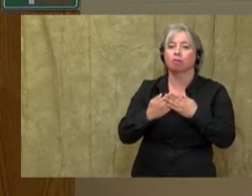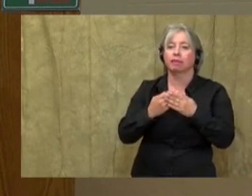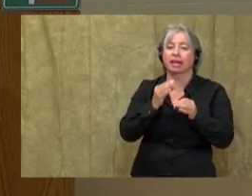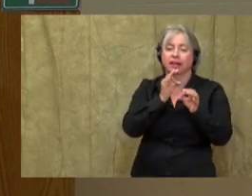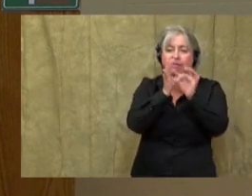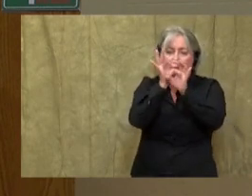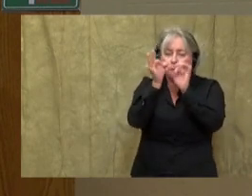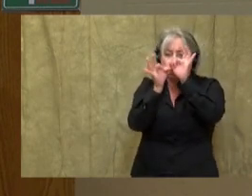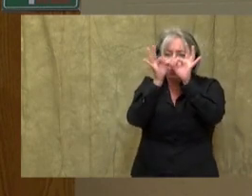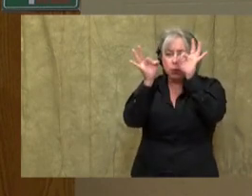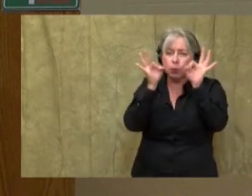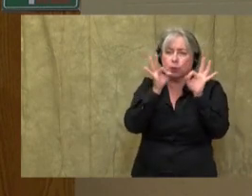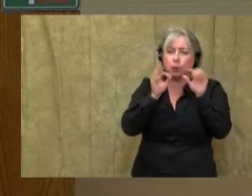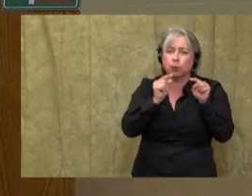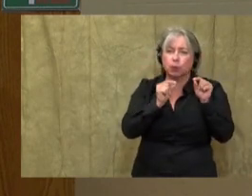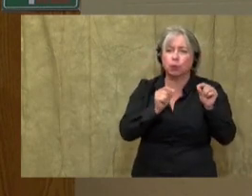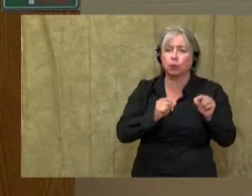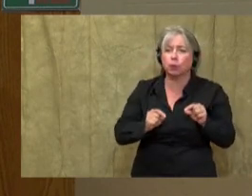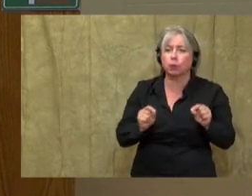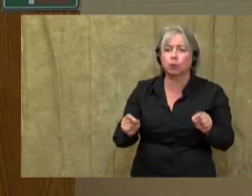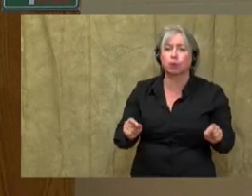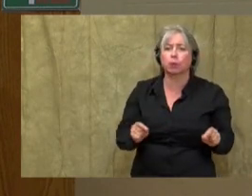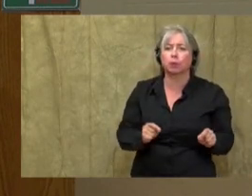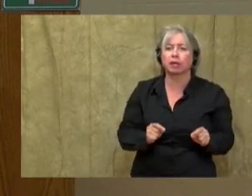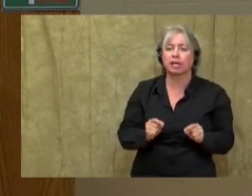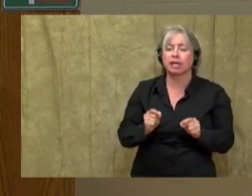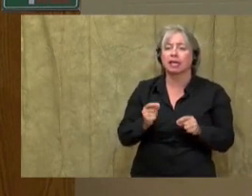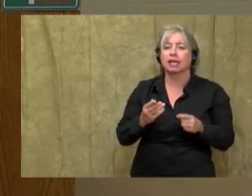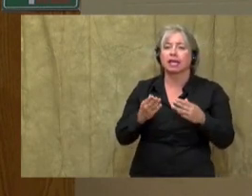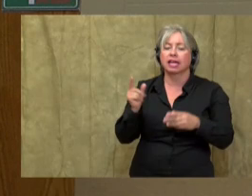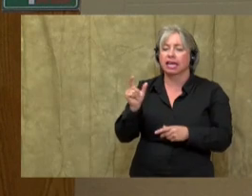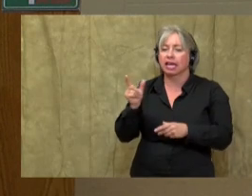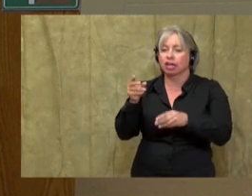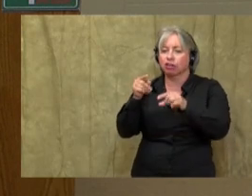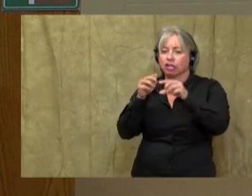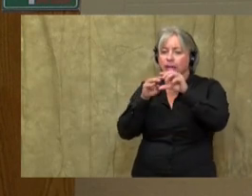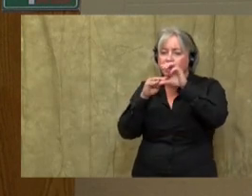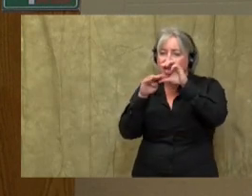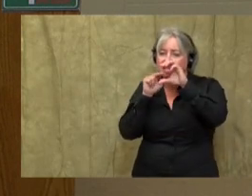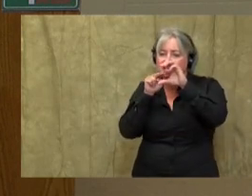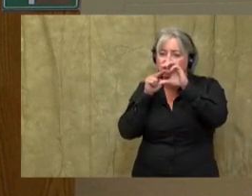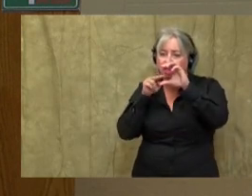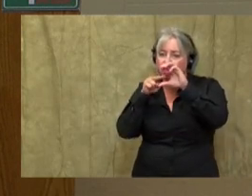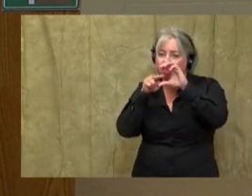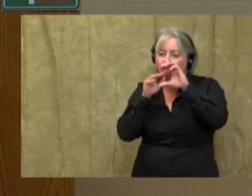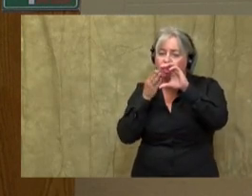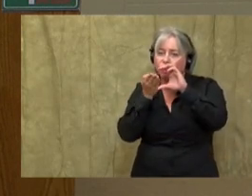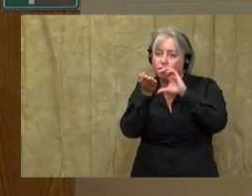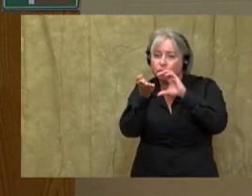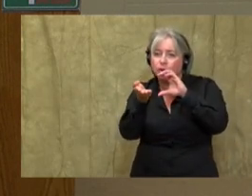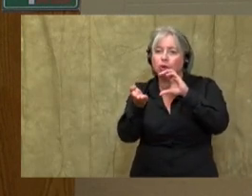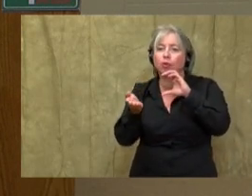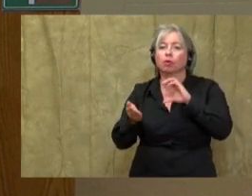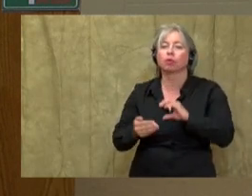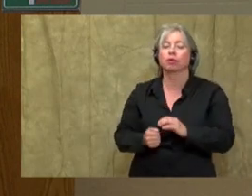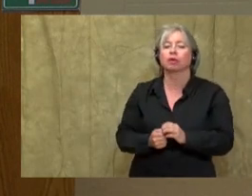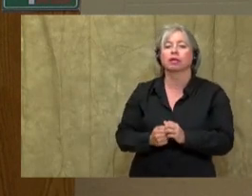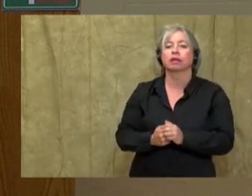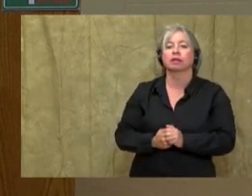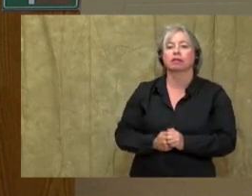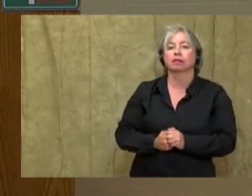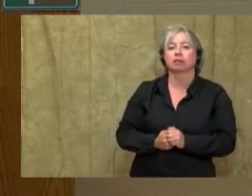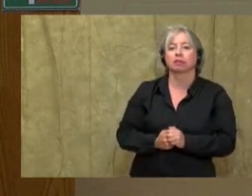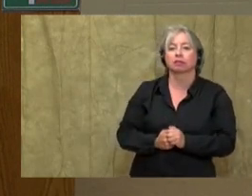particles. Energy can pass through this matter without actually displacing the matter. The